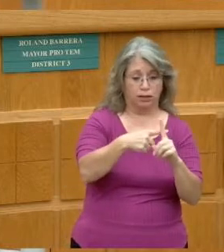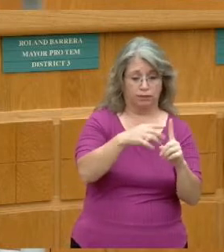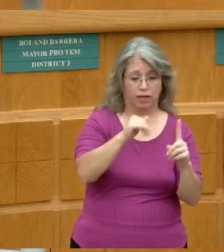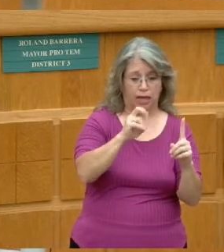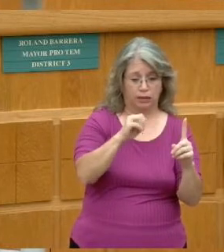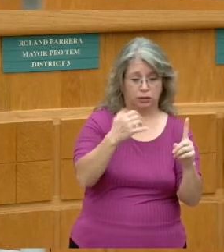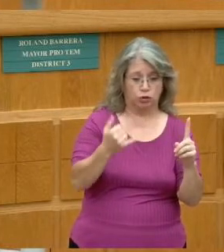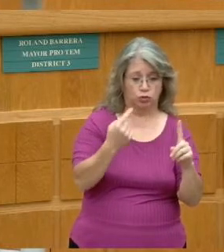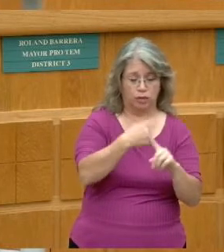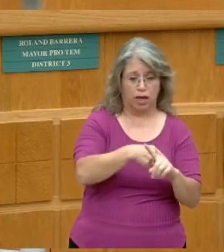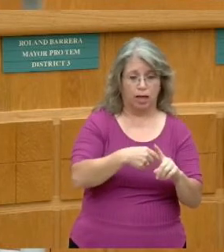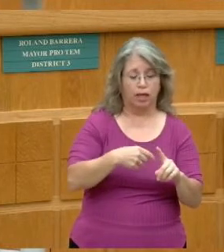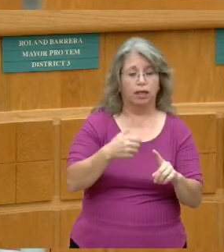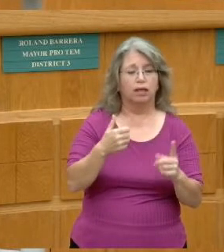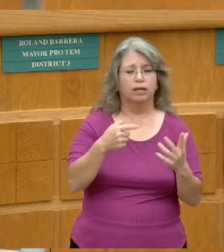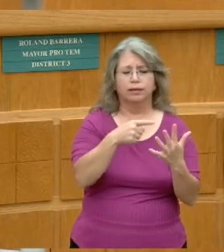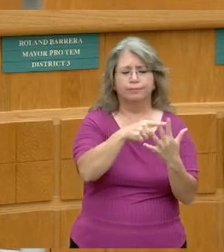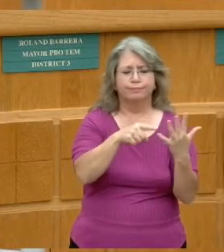from the STX